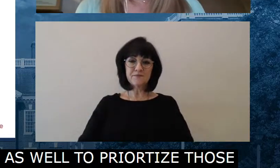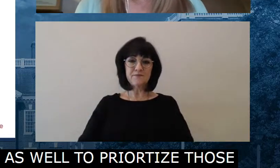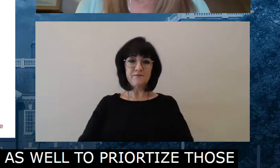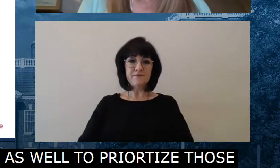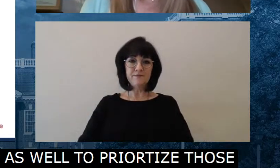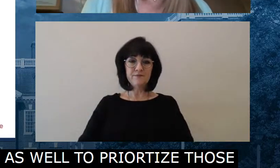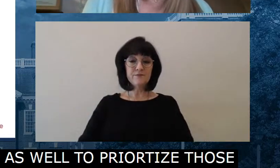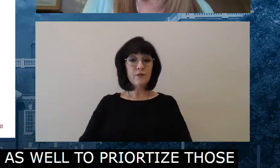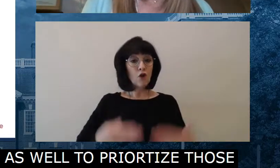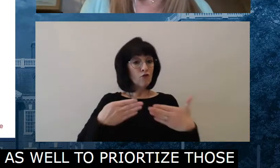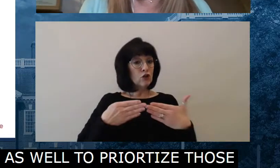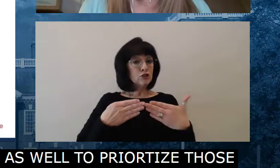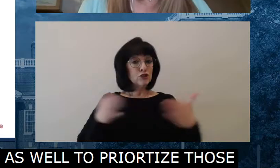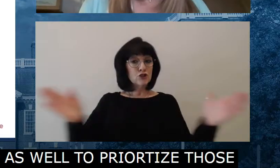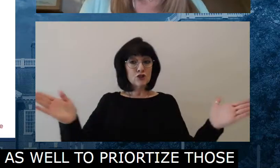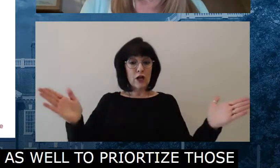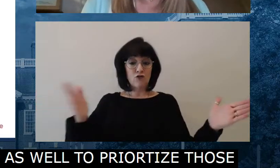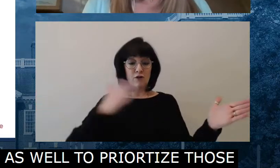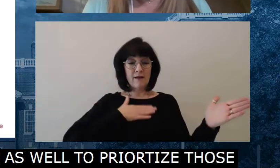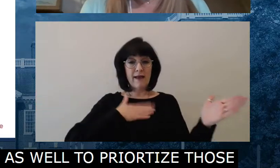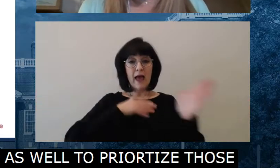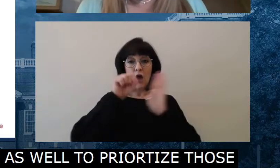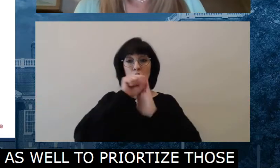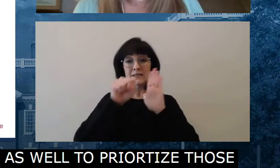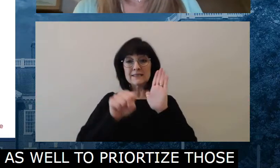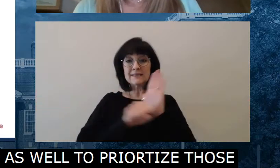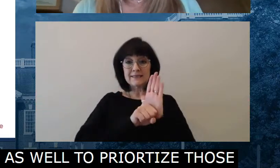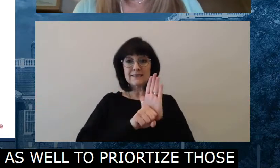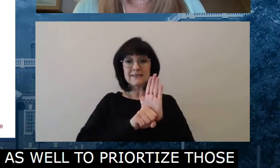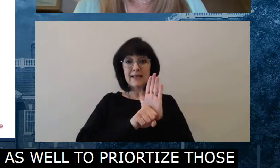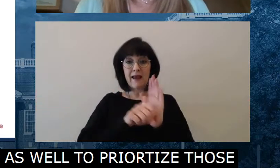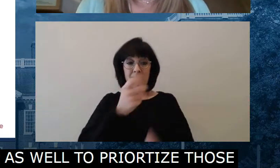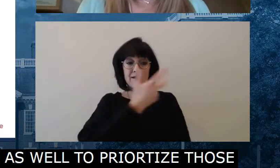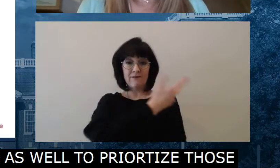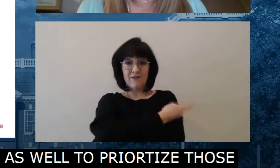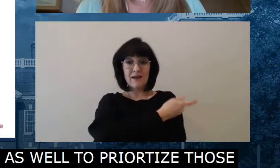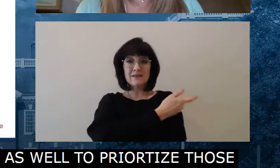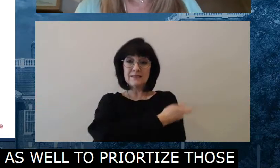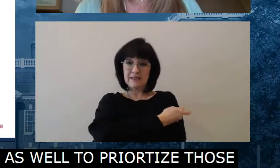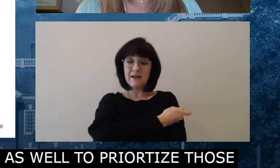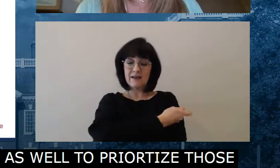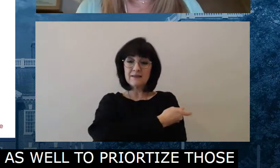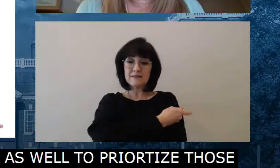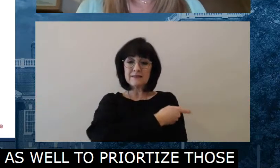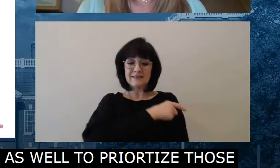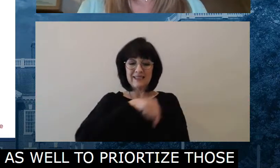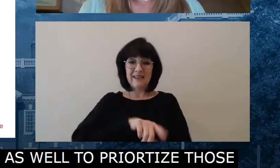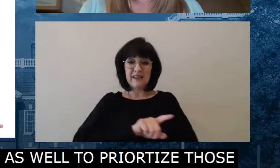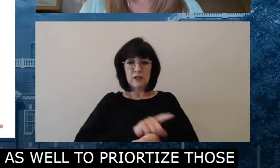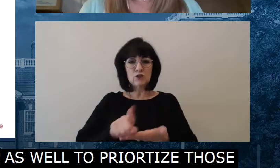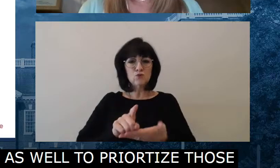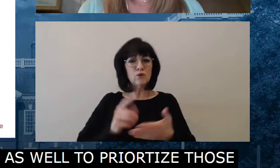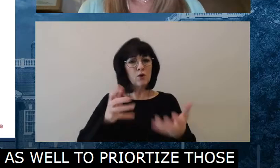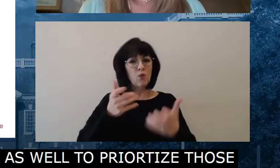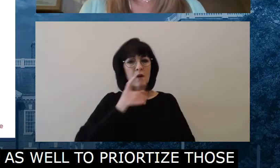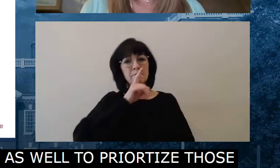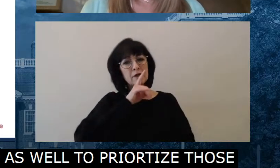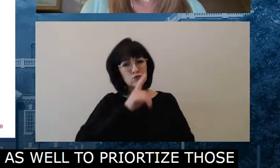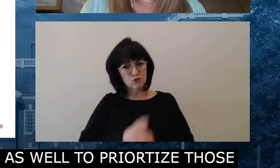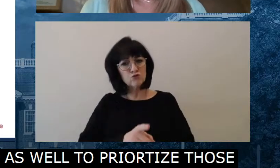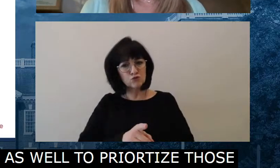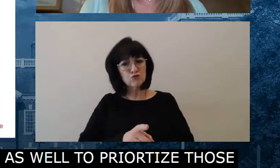vaccination, we're gonna kind of stay behind a little bit for the next week. We really want to make sure that